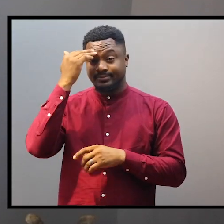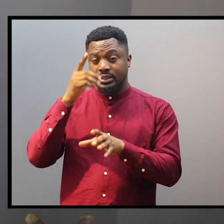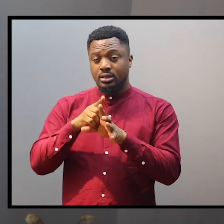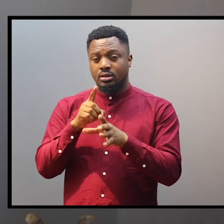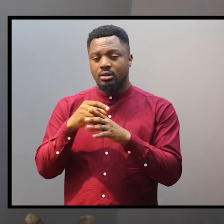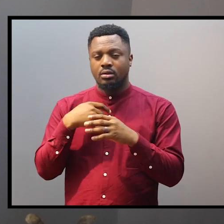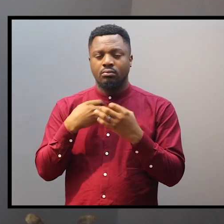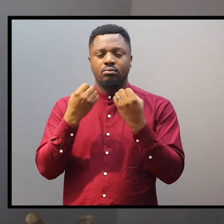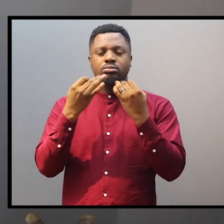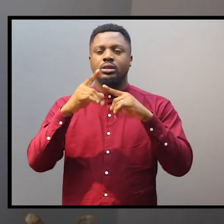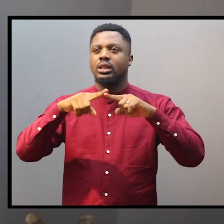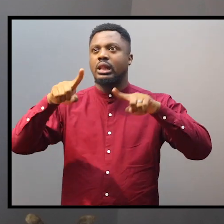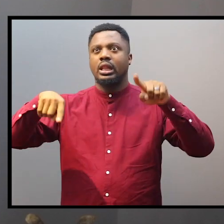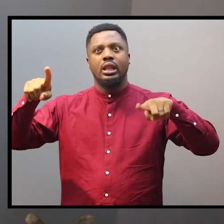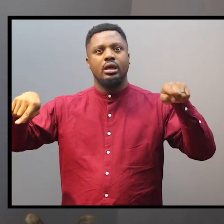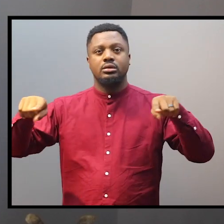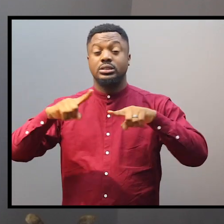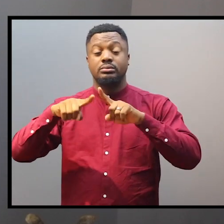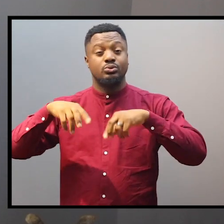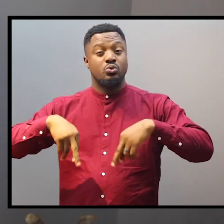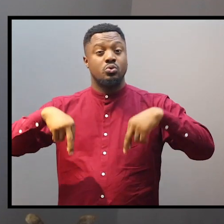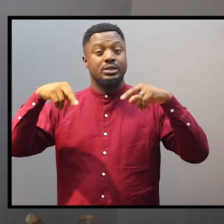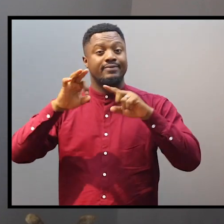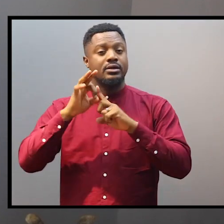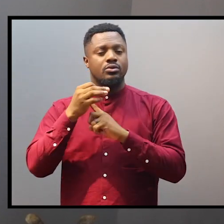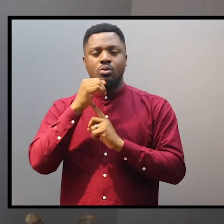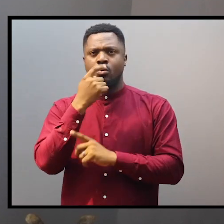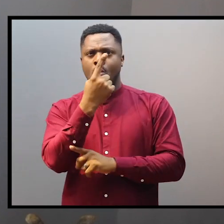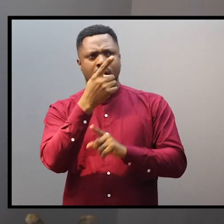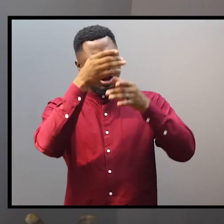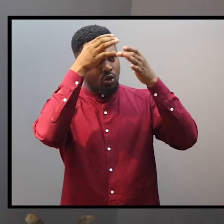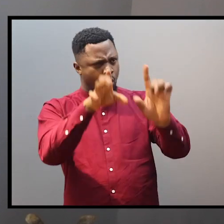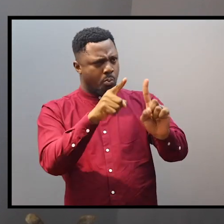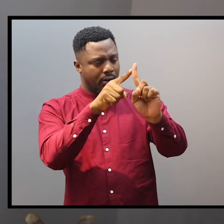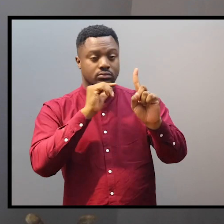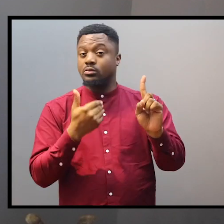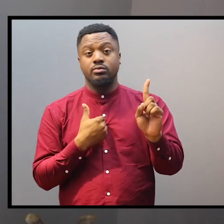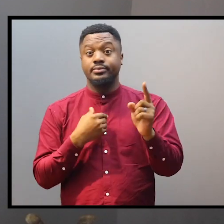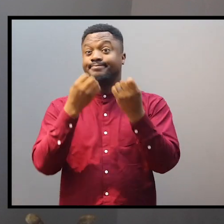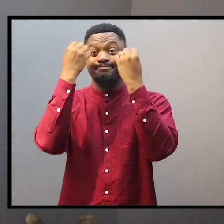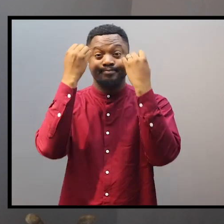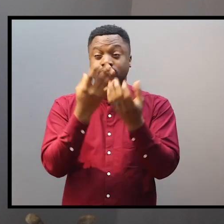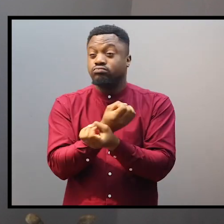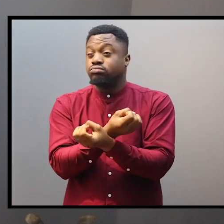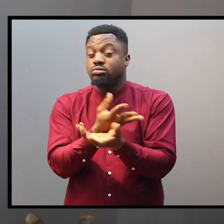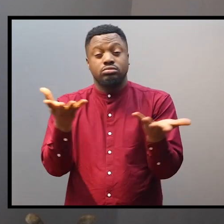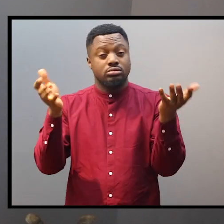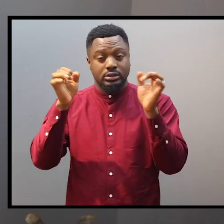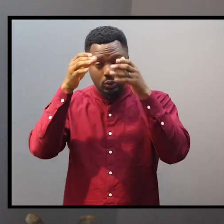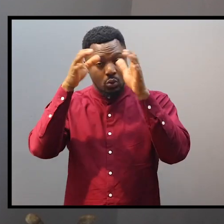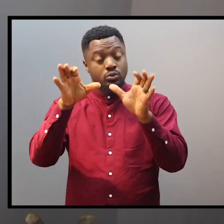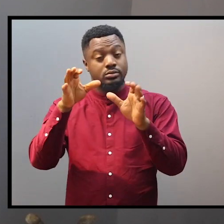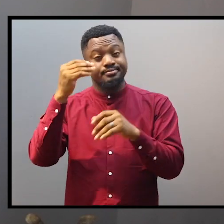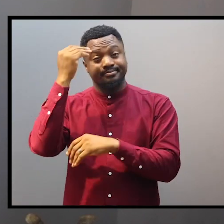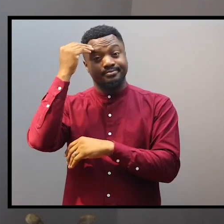Intellectual disability has a multiplicity of risk factors. So we don't have one particular thing that we can